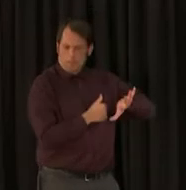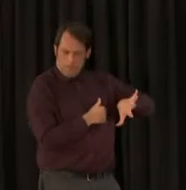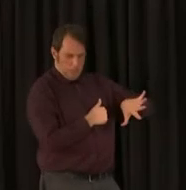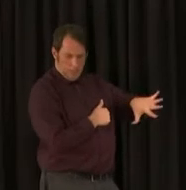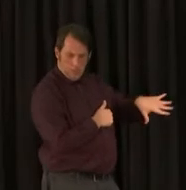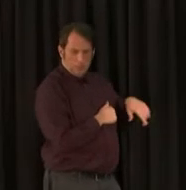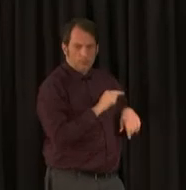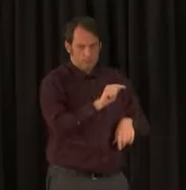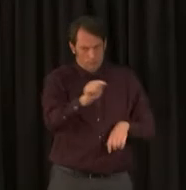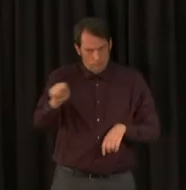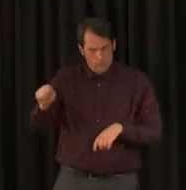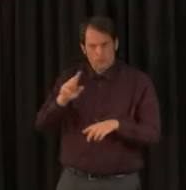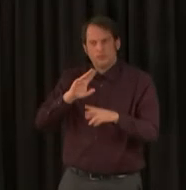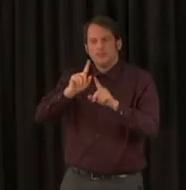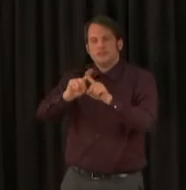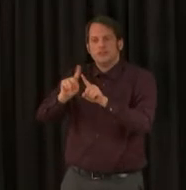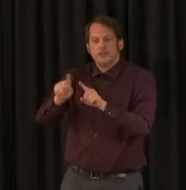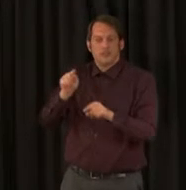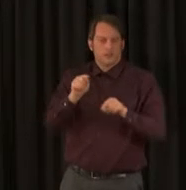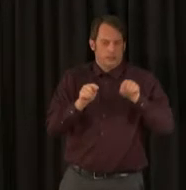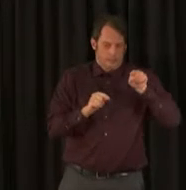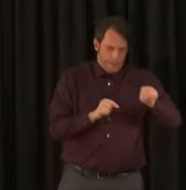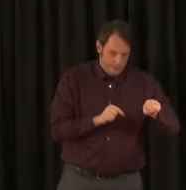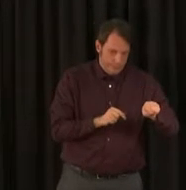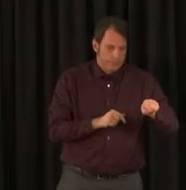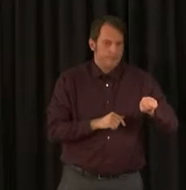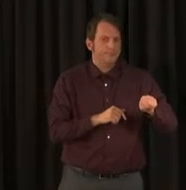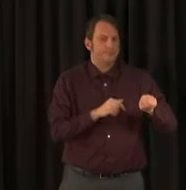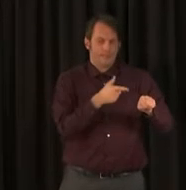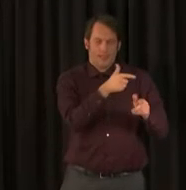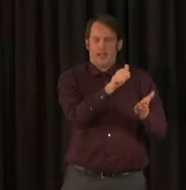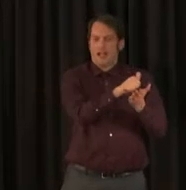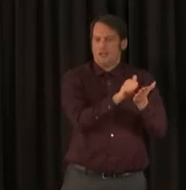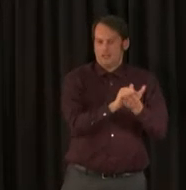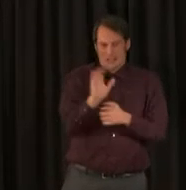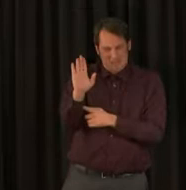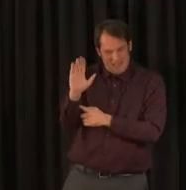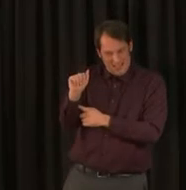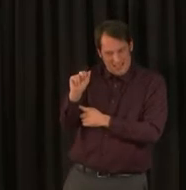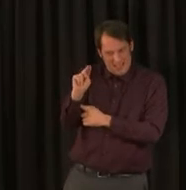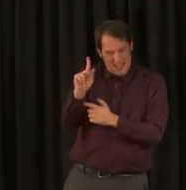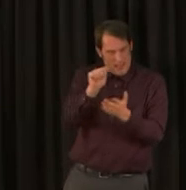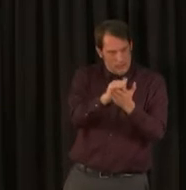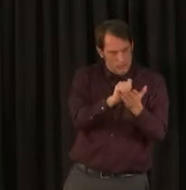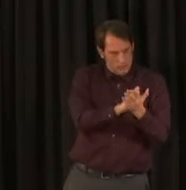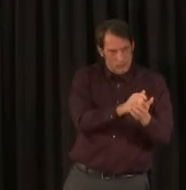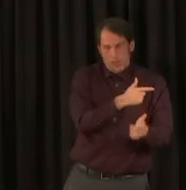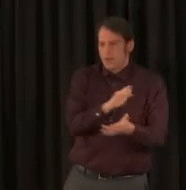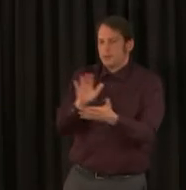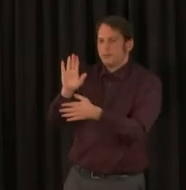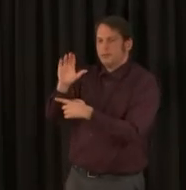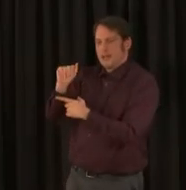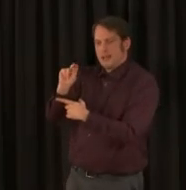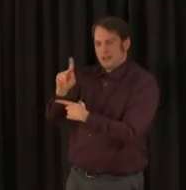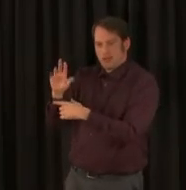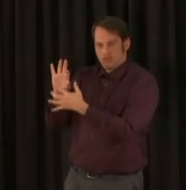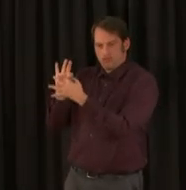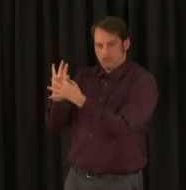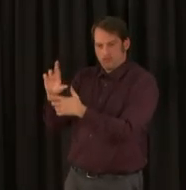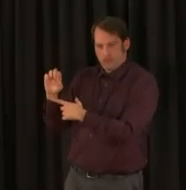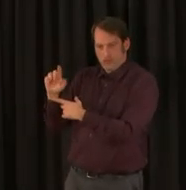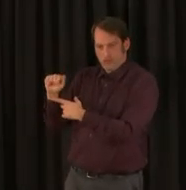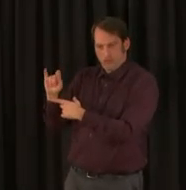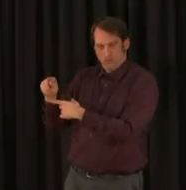continue to talk about the difference between a bank account and a banking relationship. And we want to make sure that people have